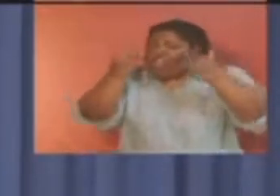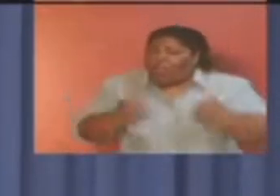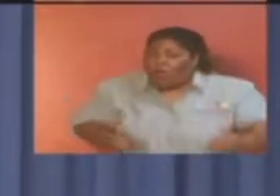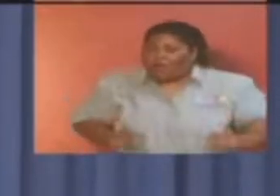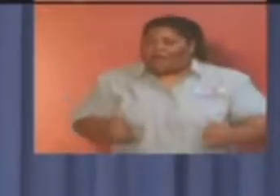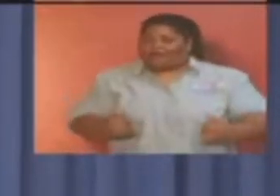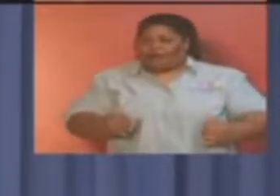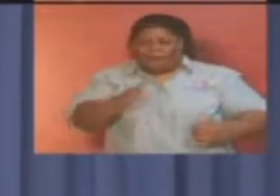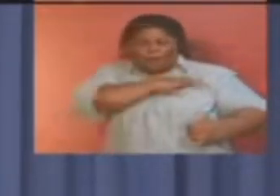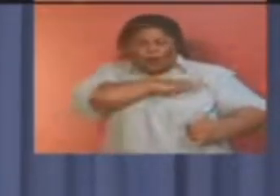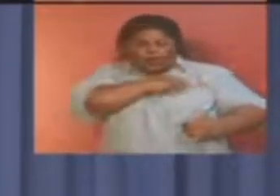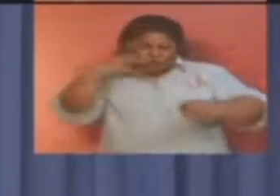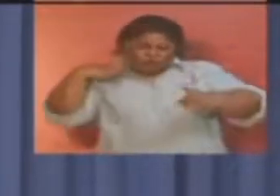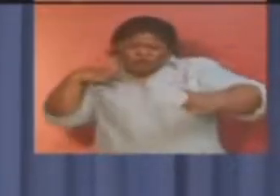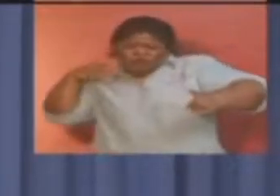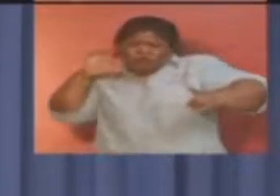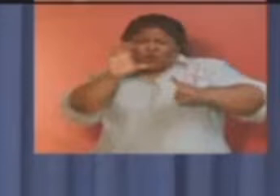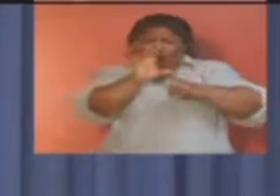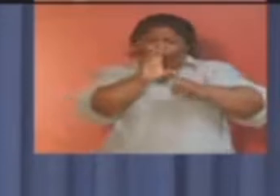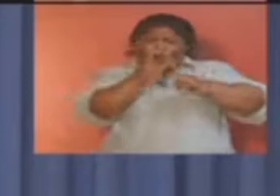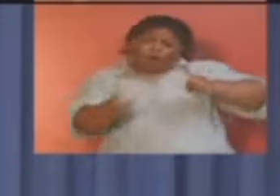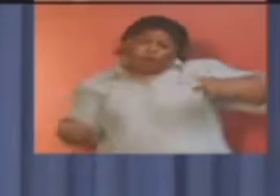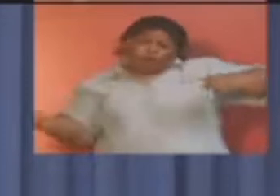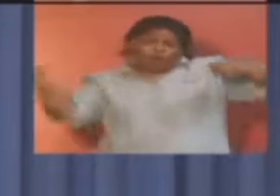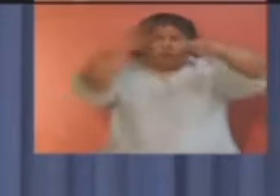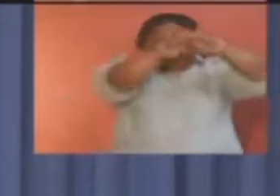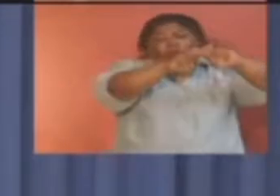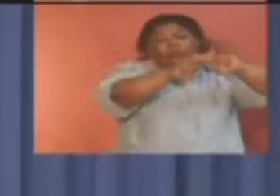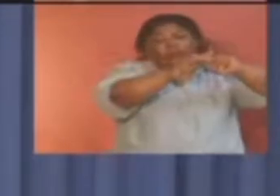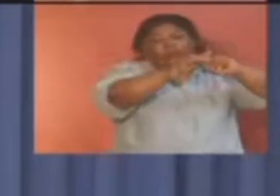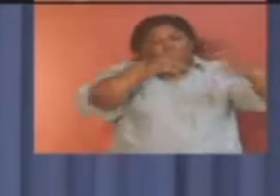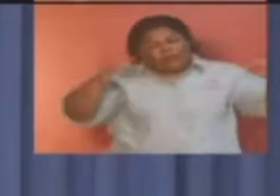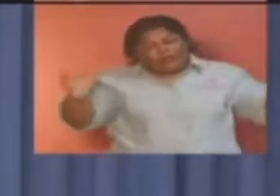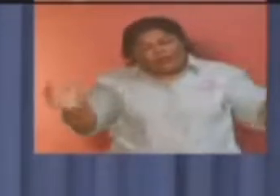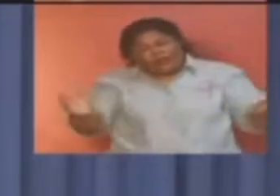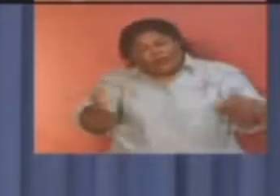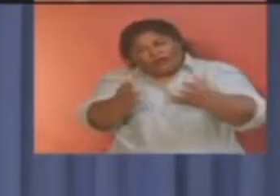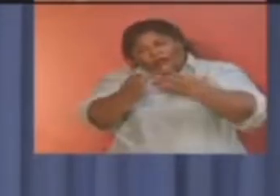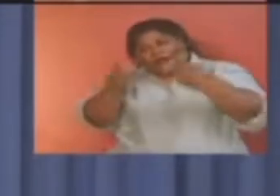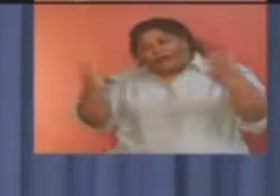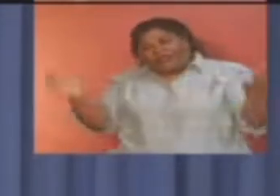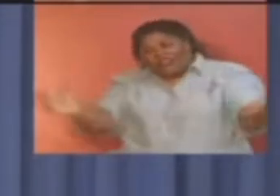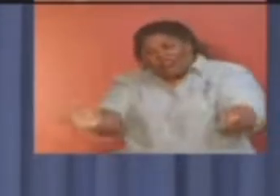doing, to please encourage the population